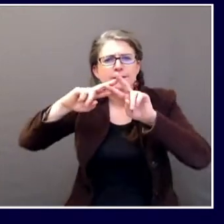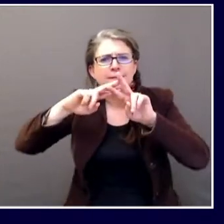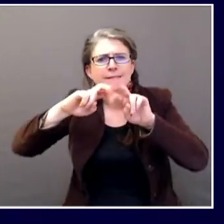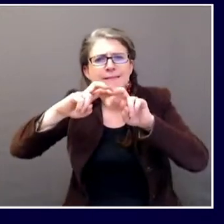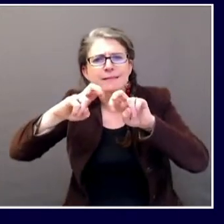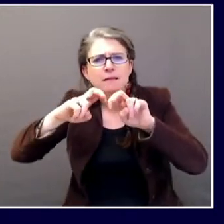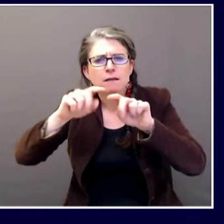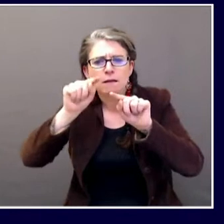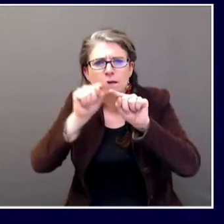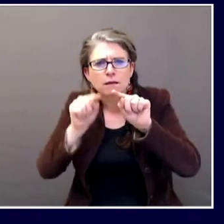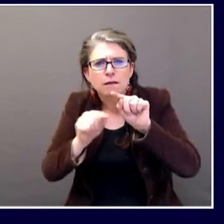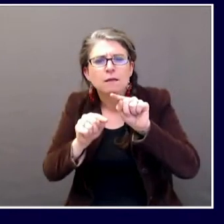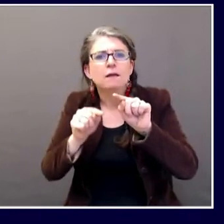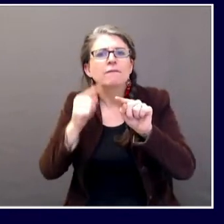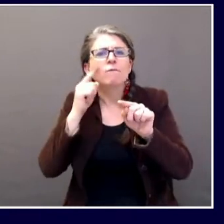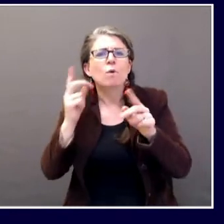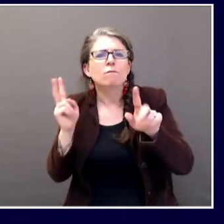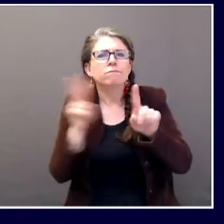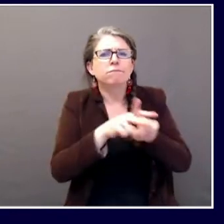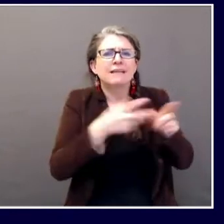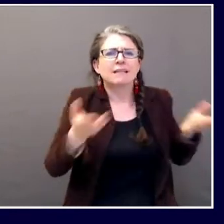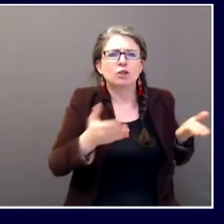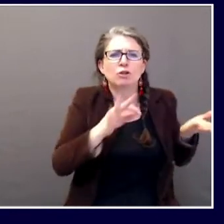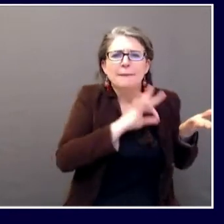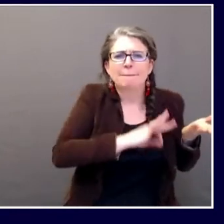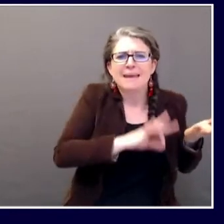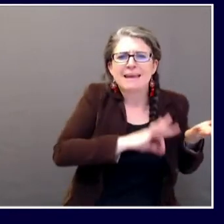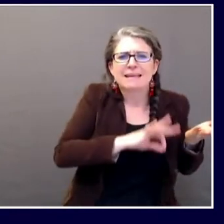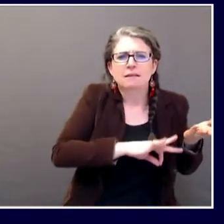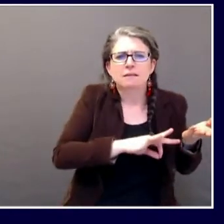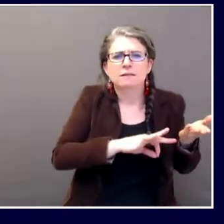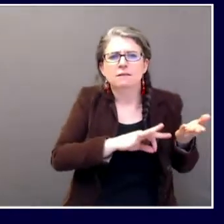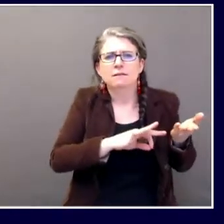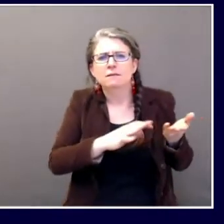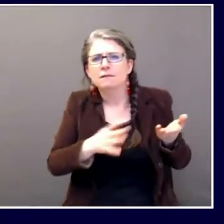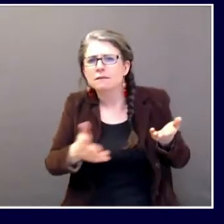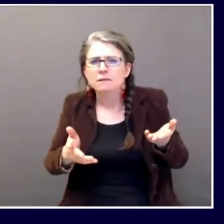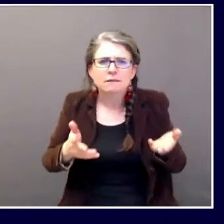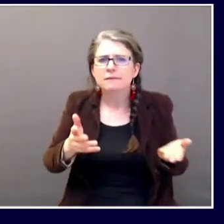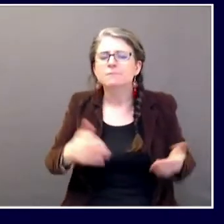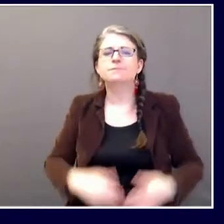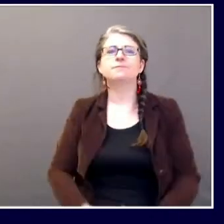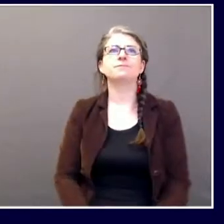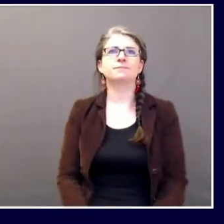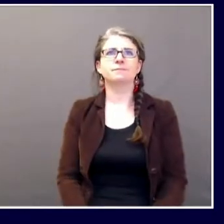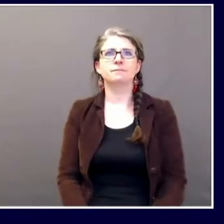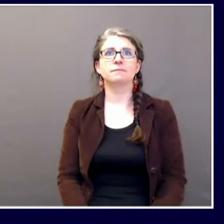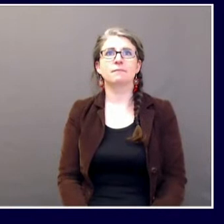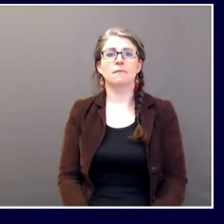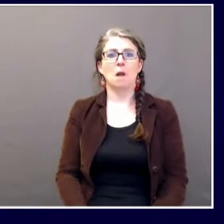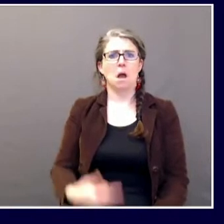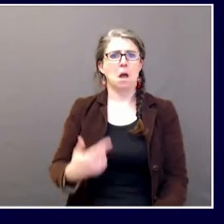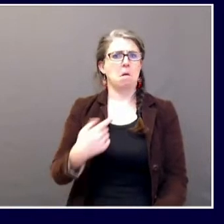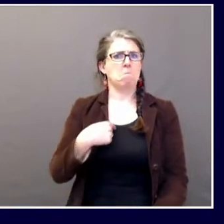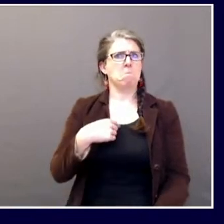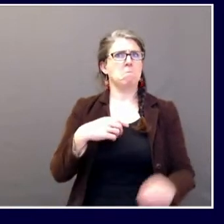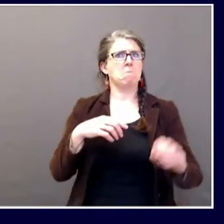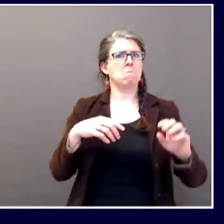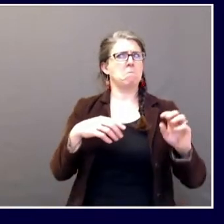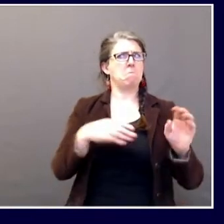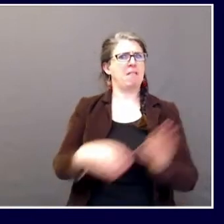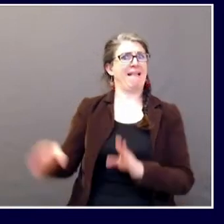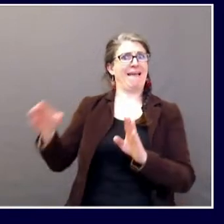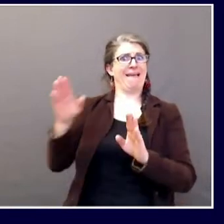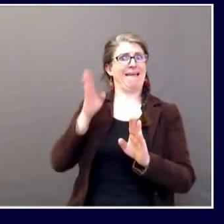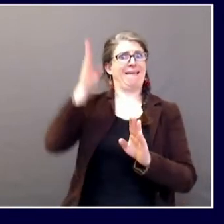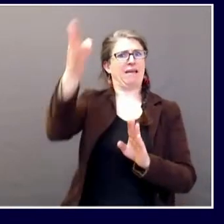Sure. We've been doing that for quite some time now. I talked about this on a briefing about 2 weeks ago.